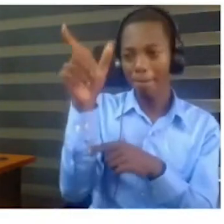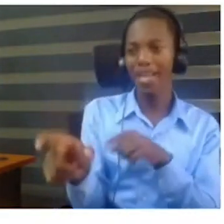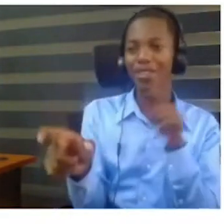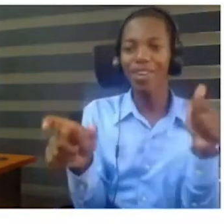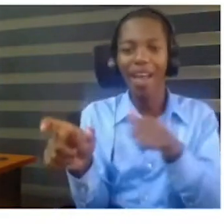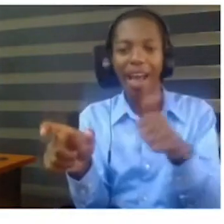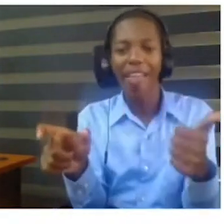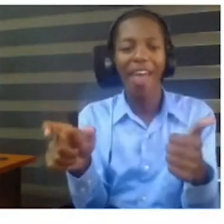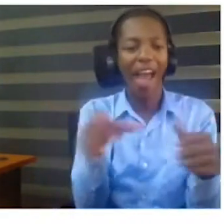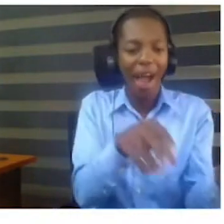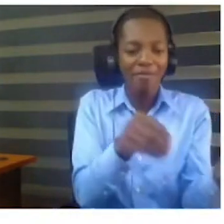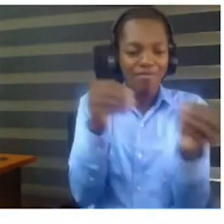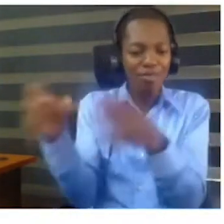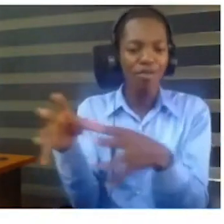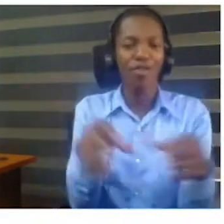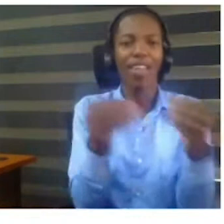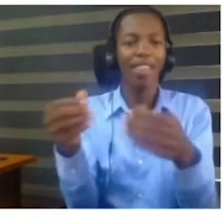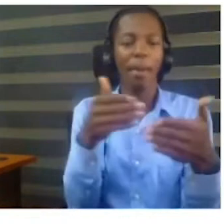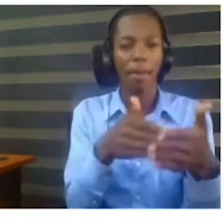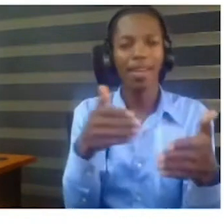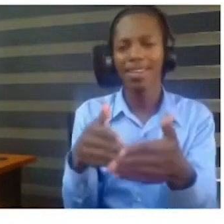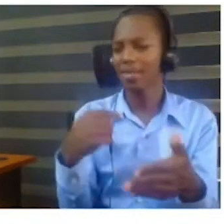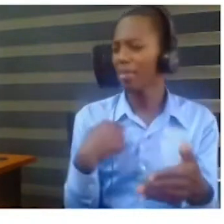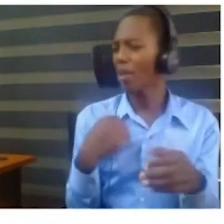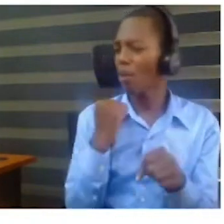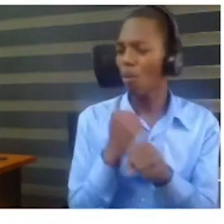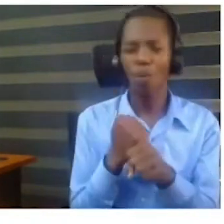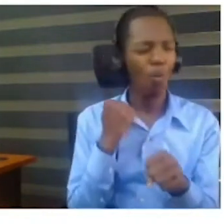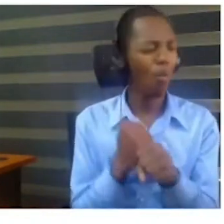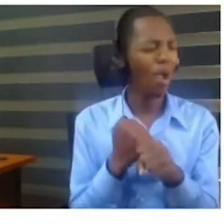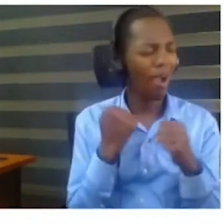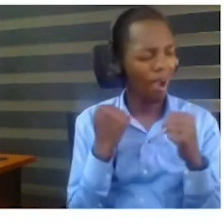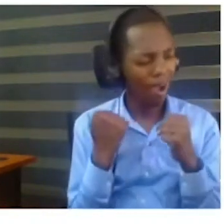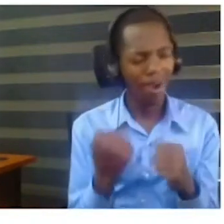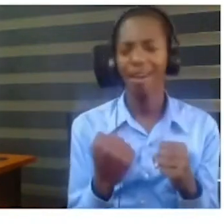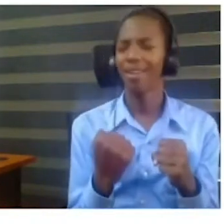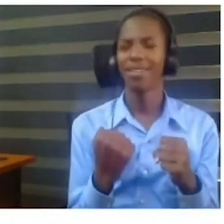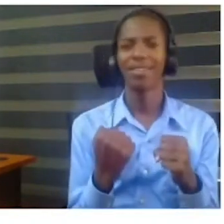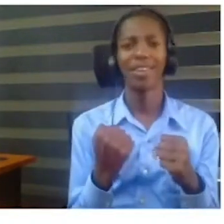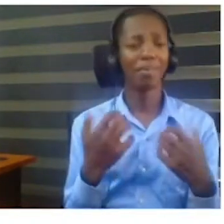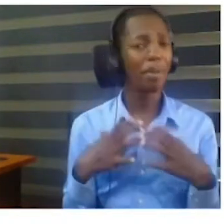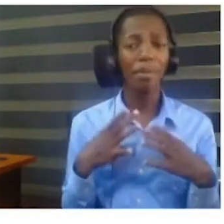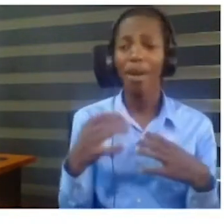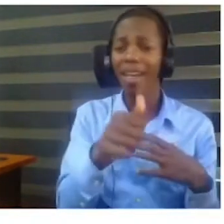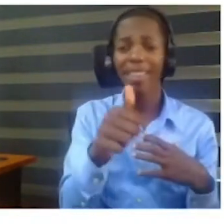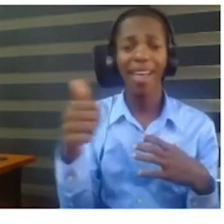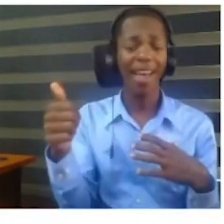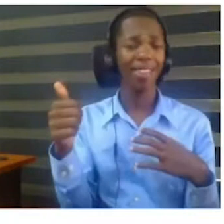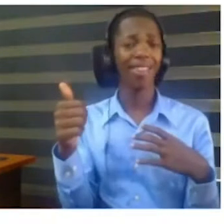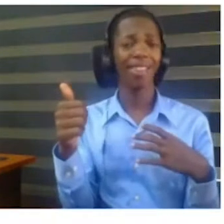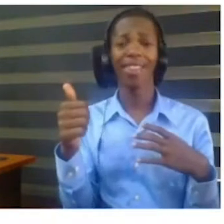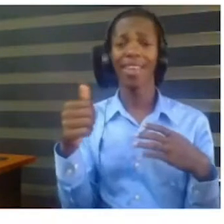really hard. Lots of disabled people all over the world work really, really hard.